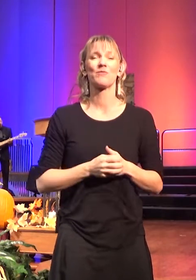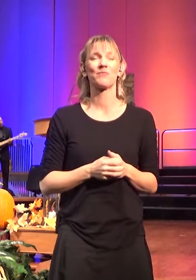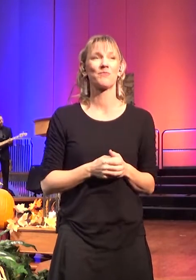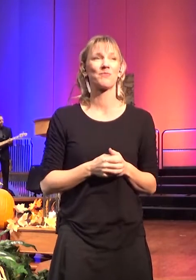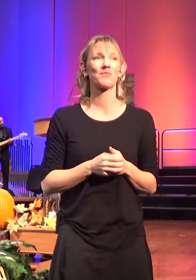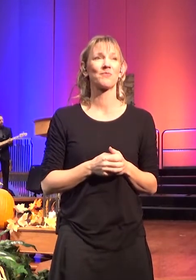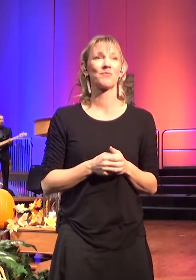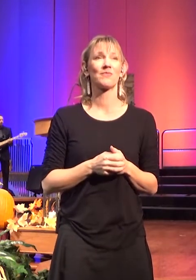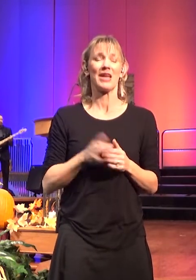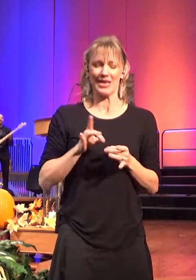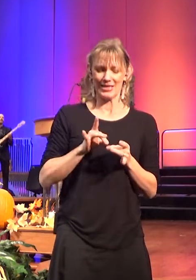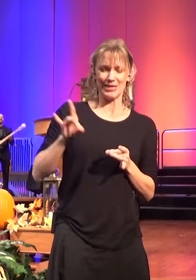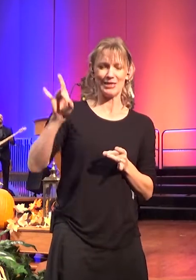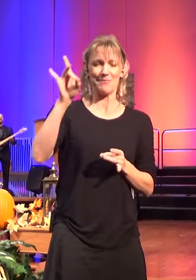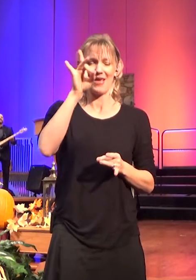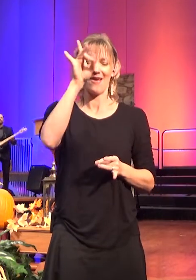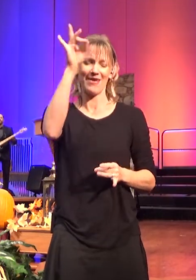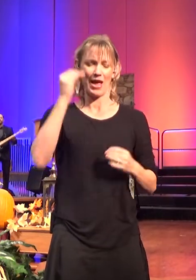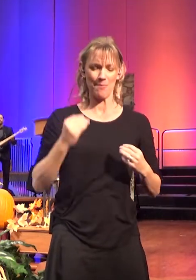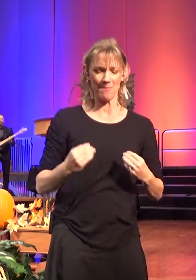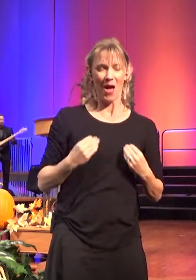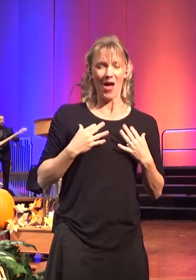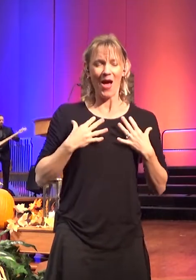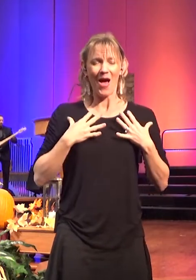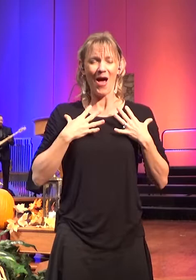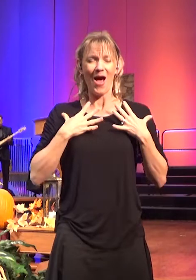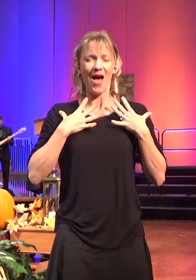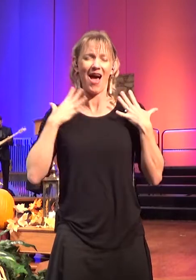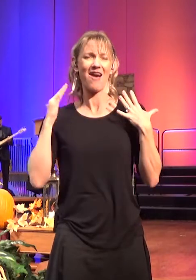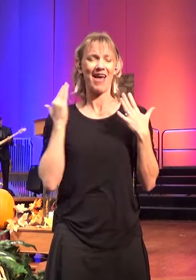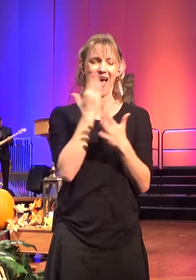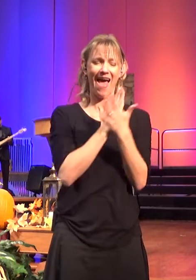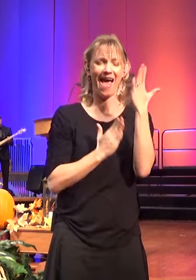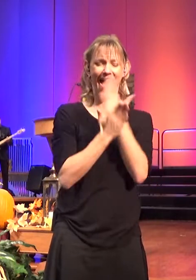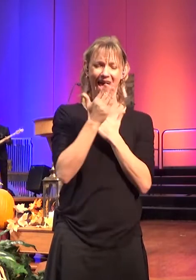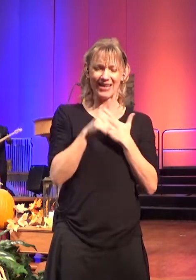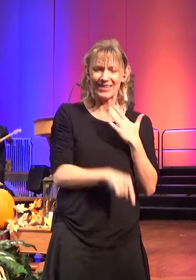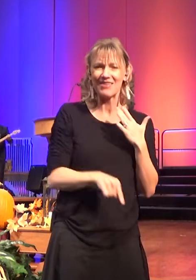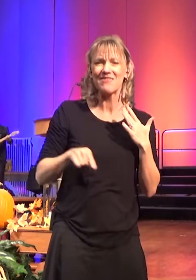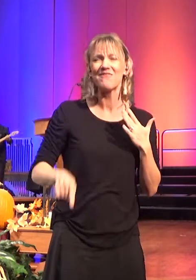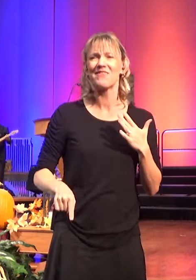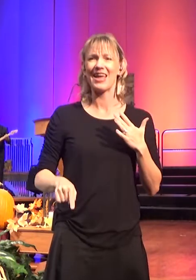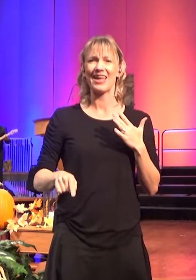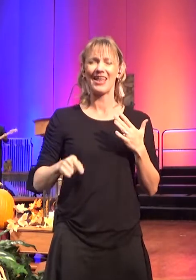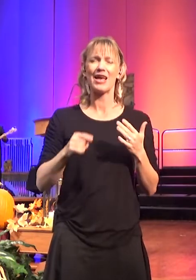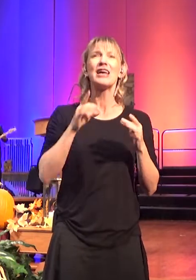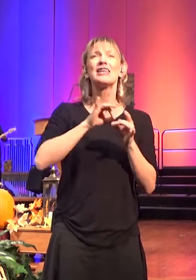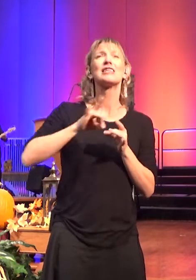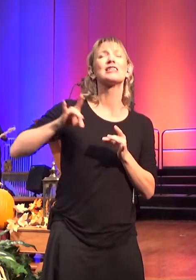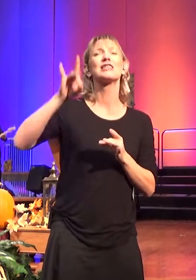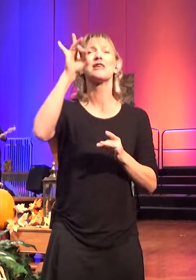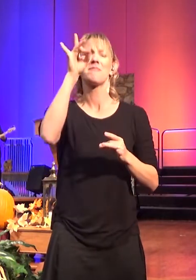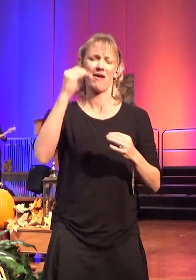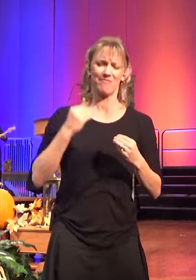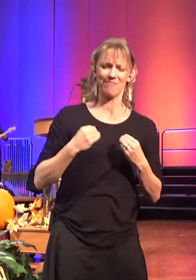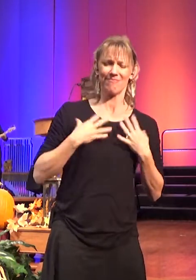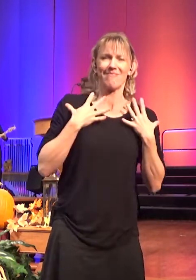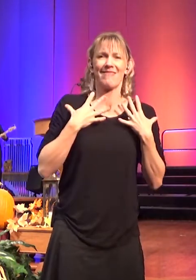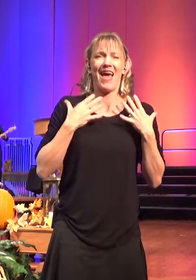sing. Spirit move, our hands and feet. Spirit move,